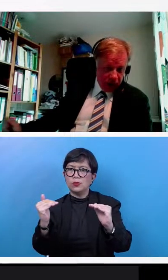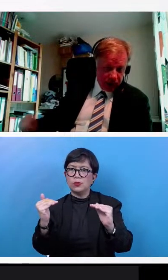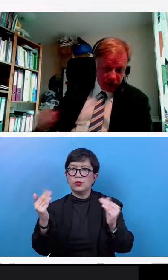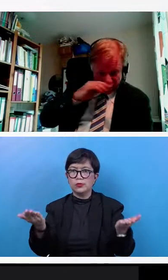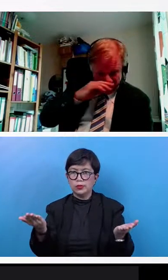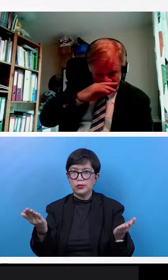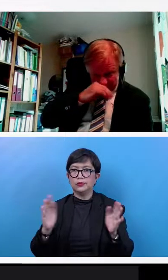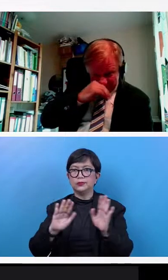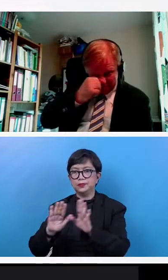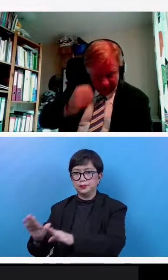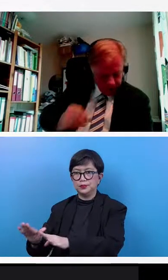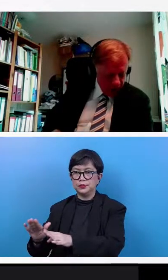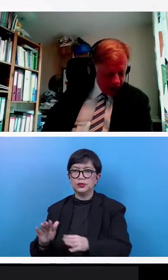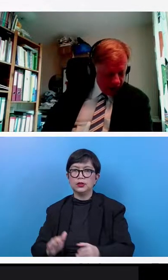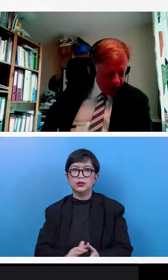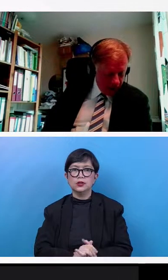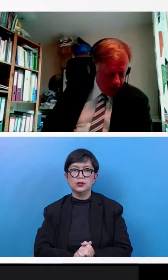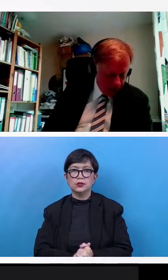Lessons learned.